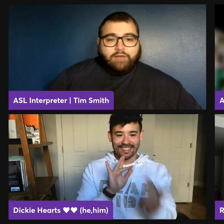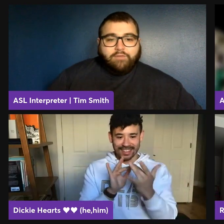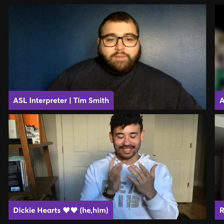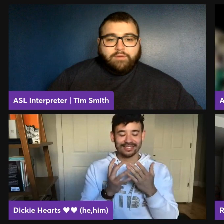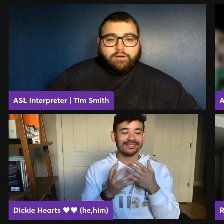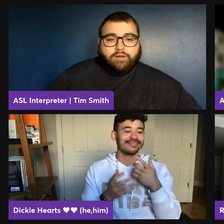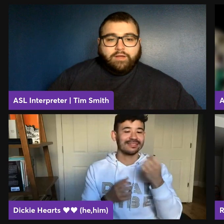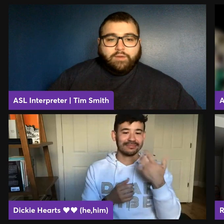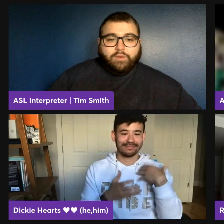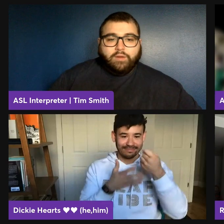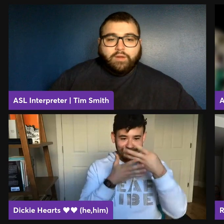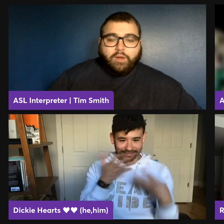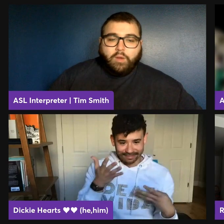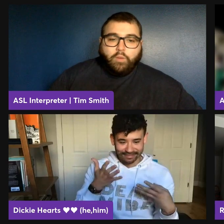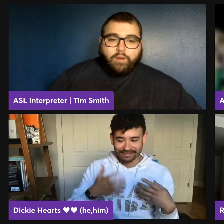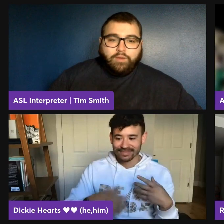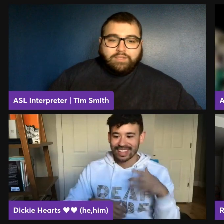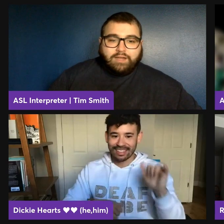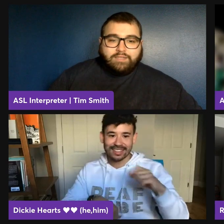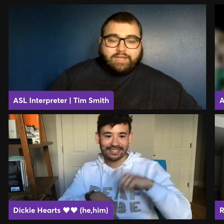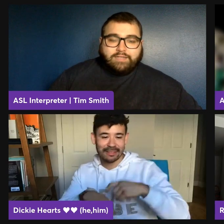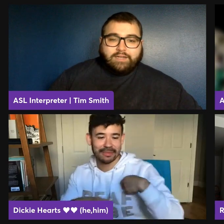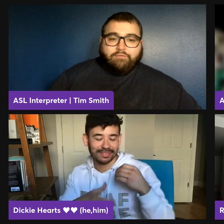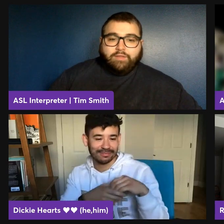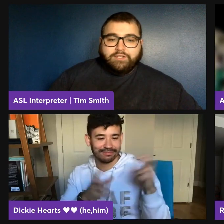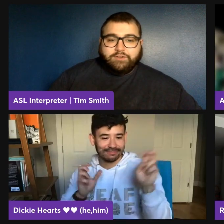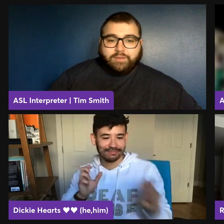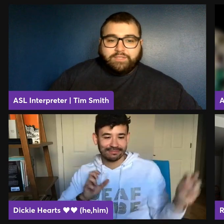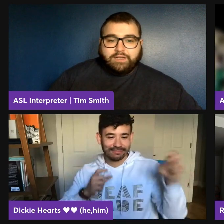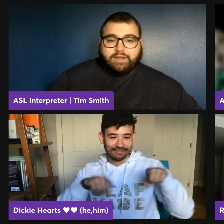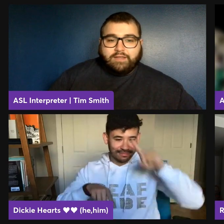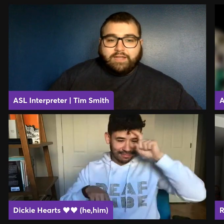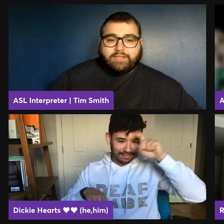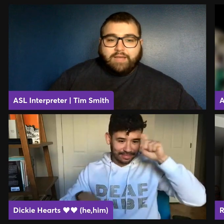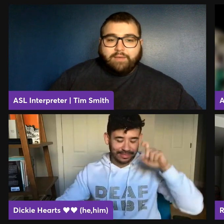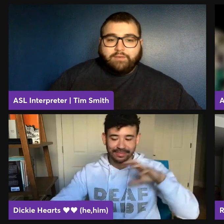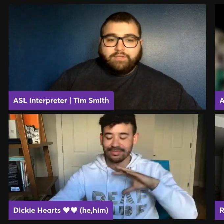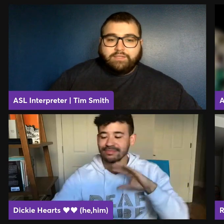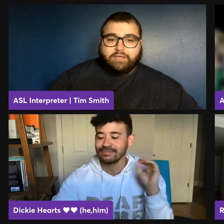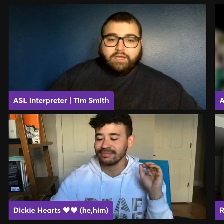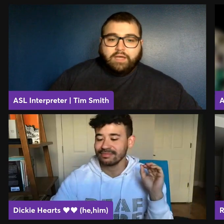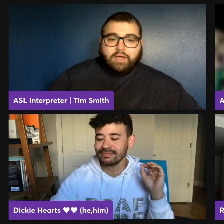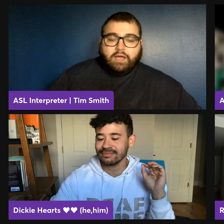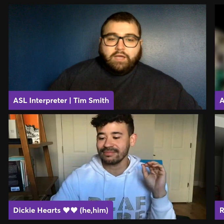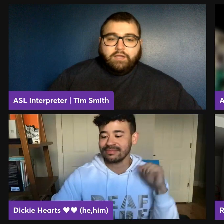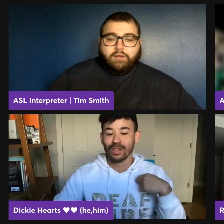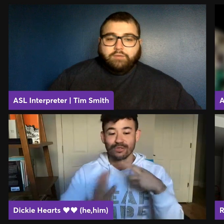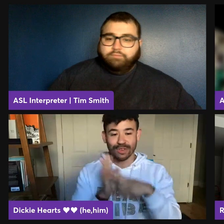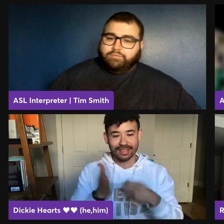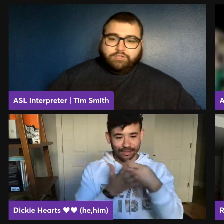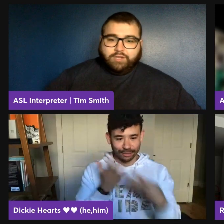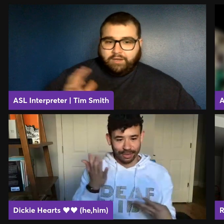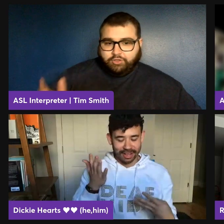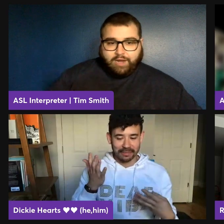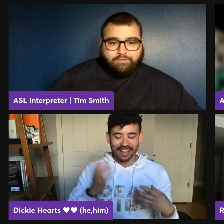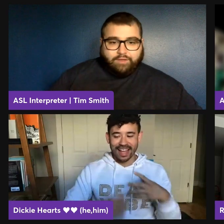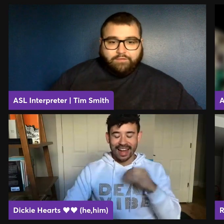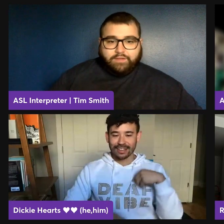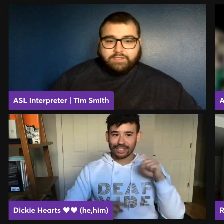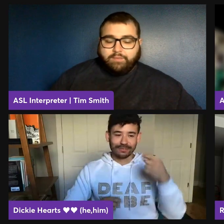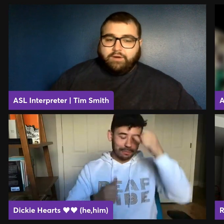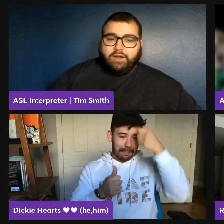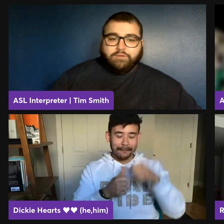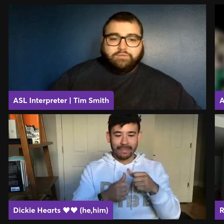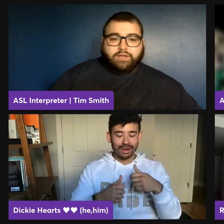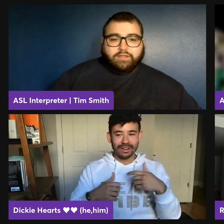So I remember when I was contacted and I read the script, and at that time I was, you know, in traveling